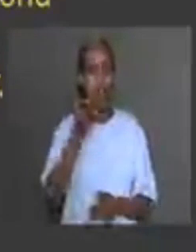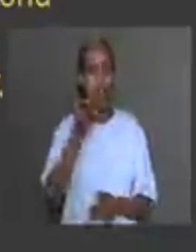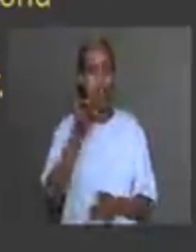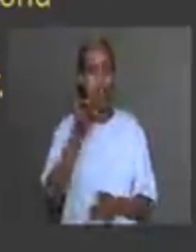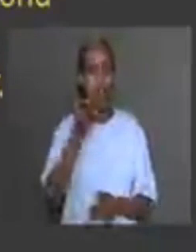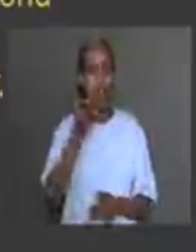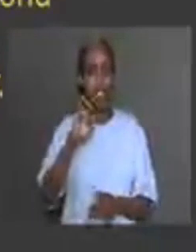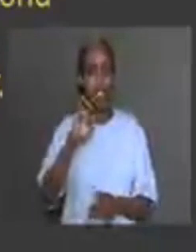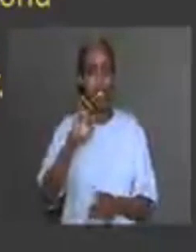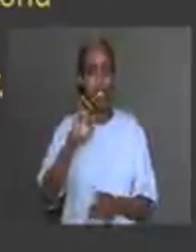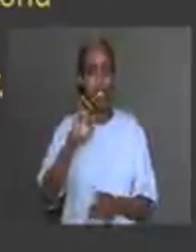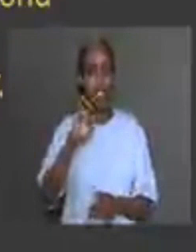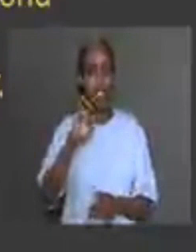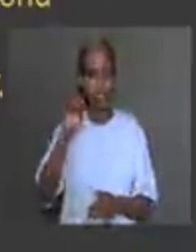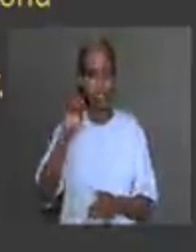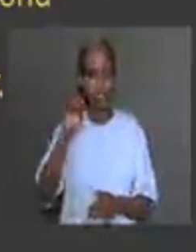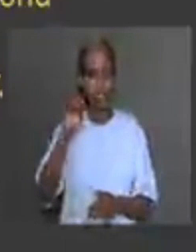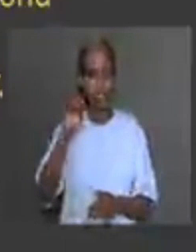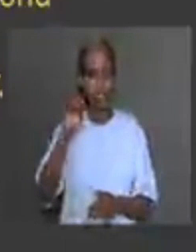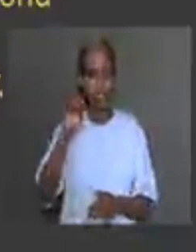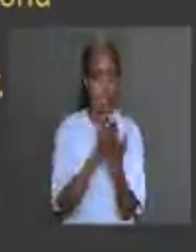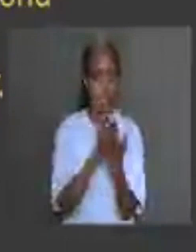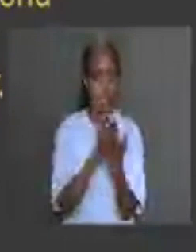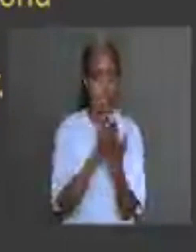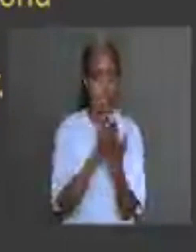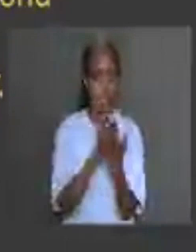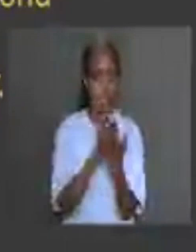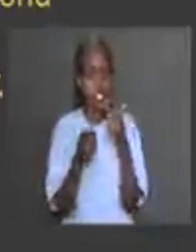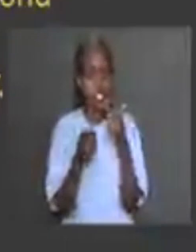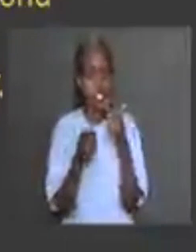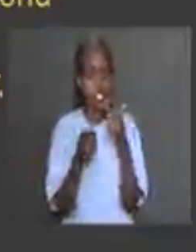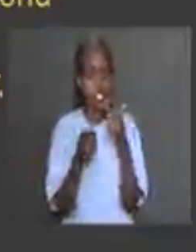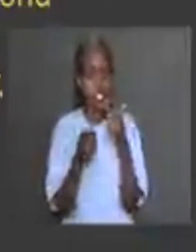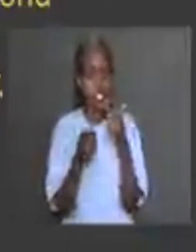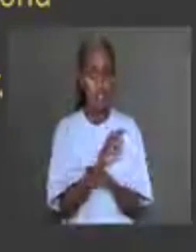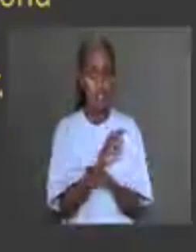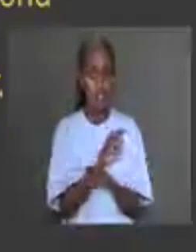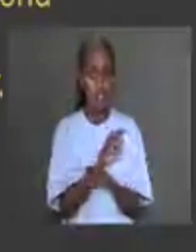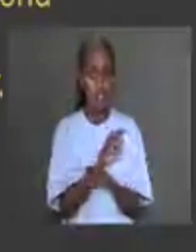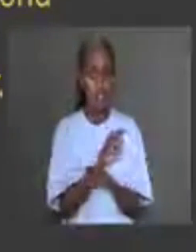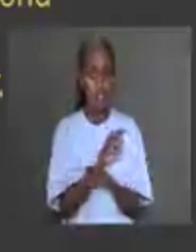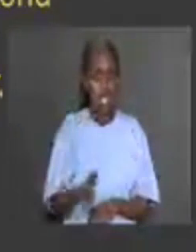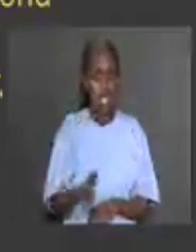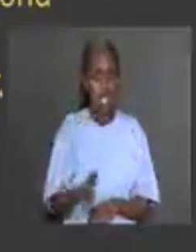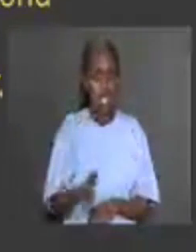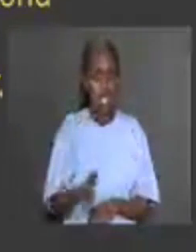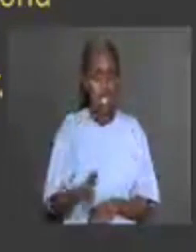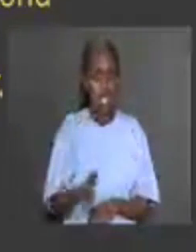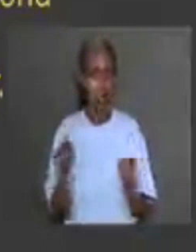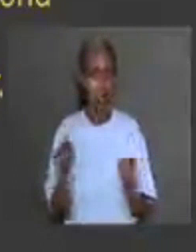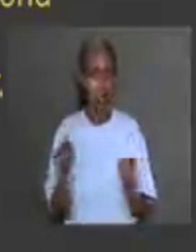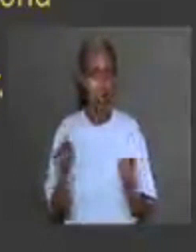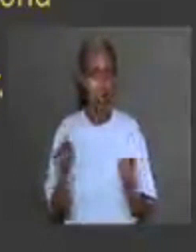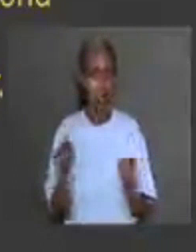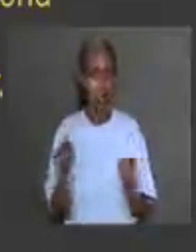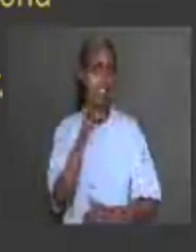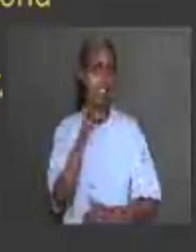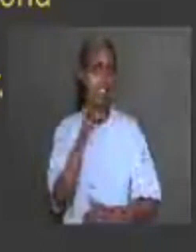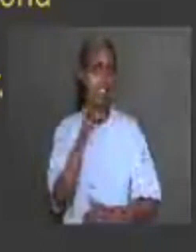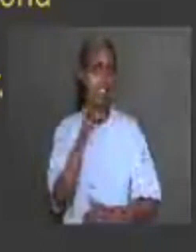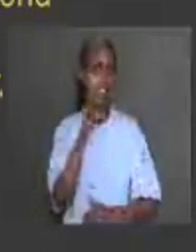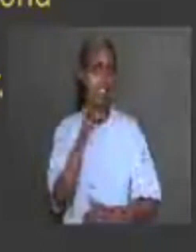The second factor is x raised to a non-negative integer